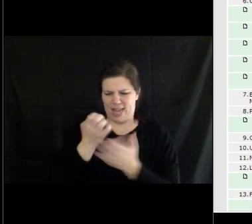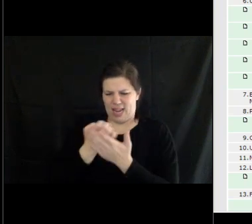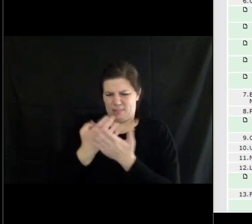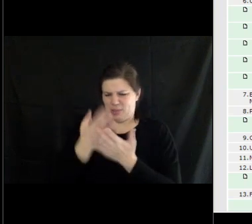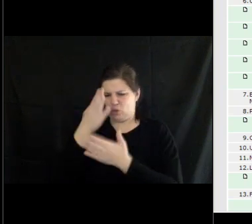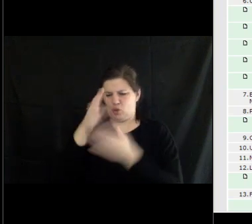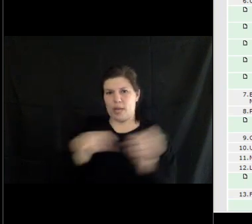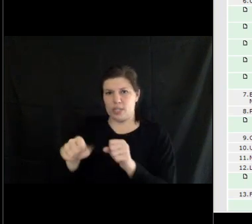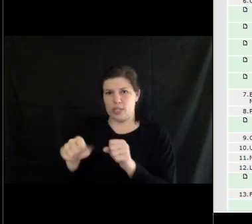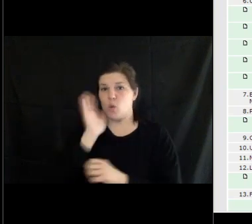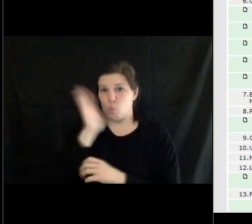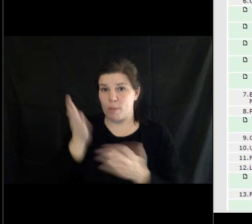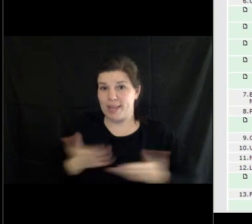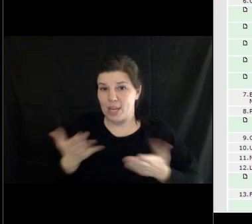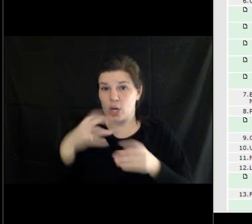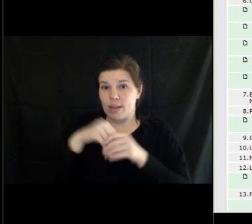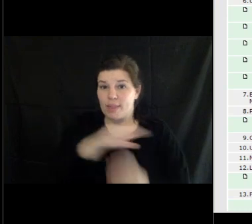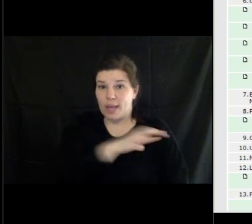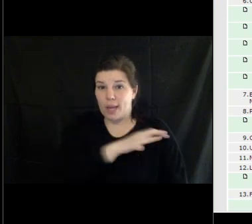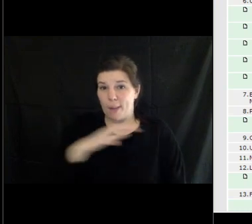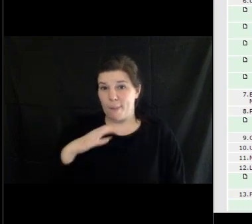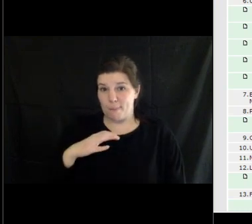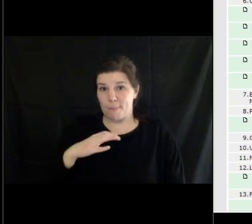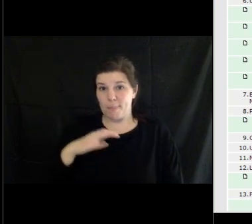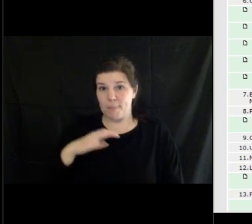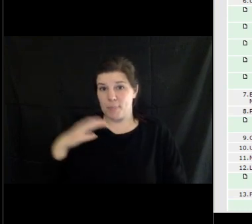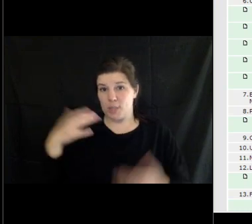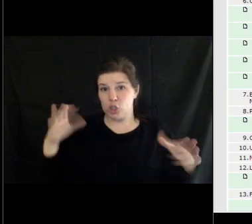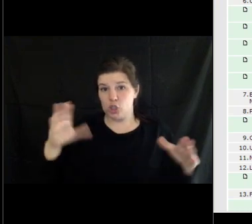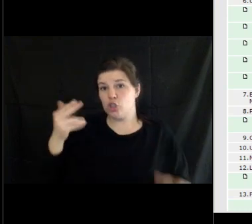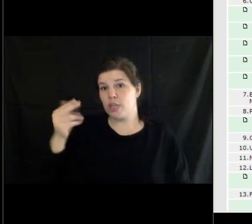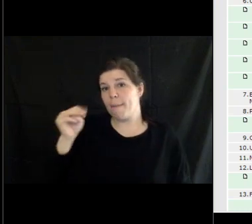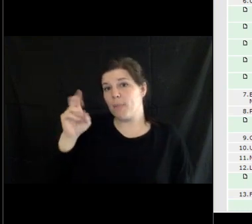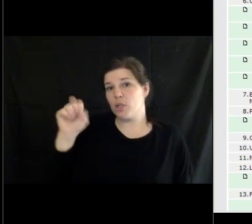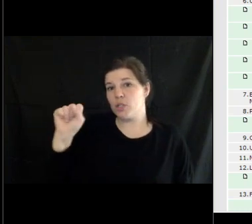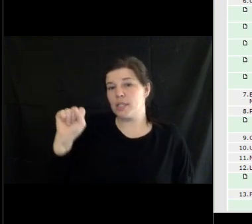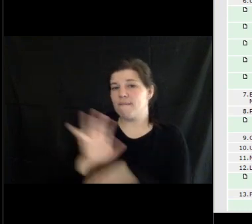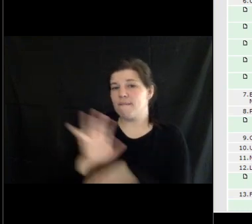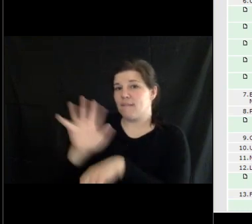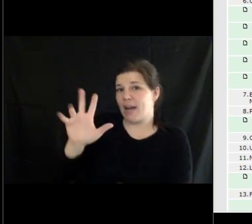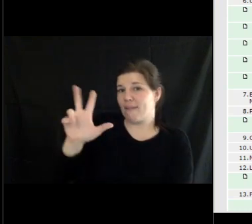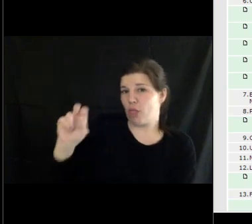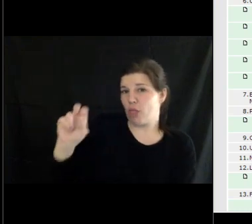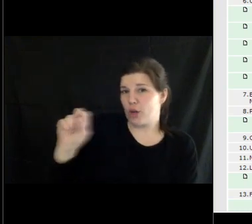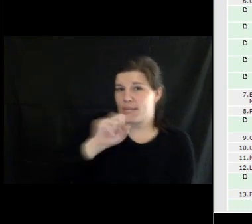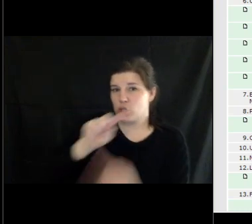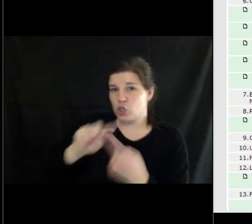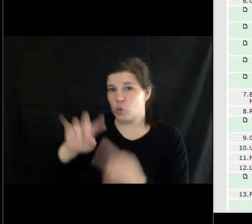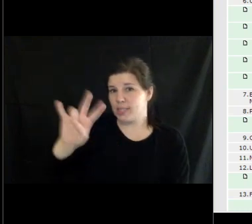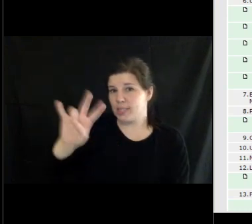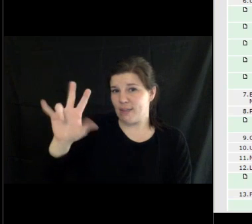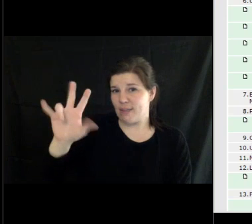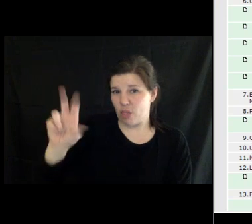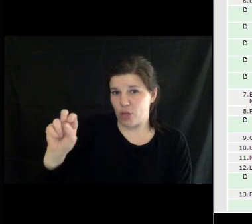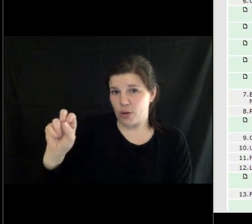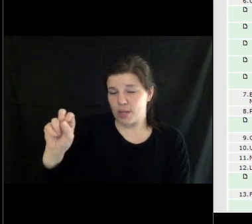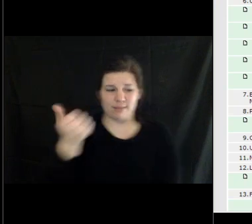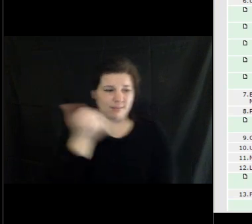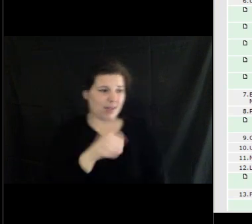chambers. Okay. Thank you so much. 5:30 to 7:30, 2 hours. Any other comments or questions from members of the commission?